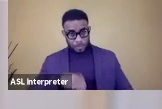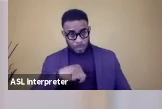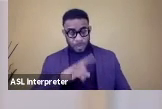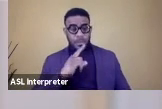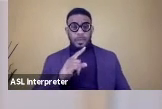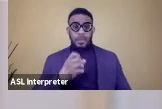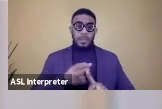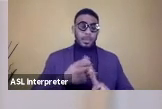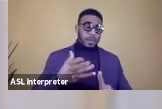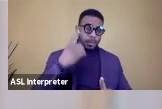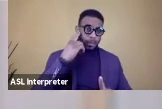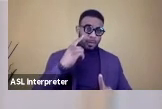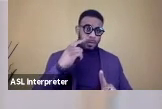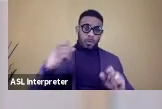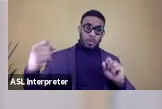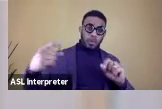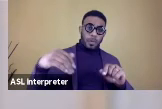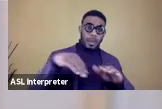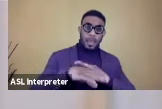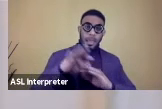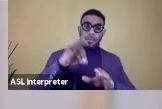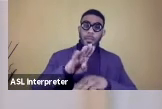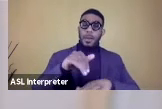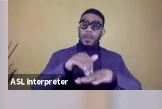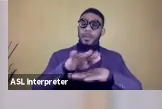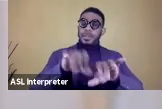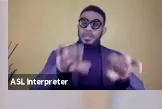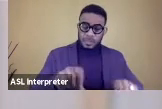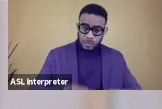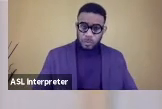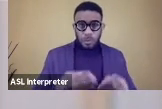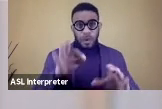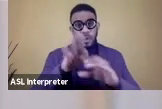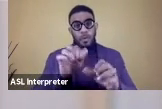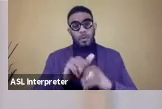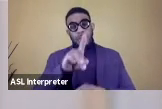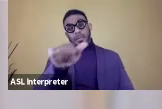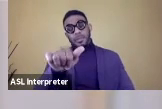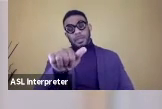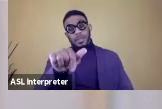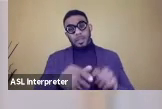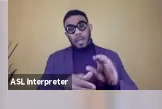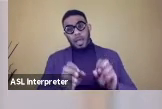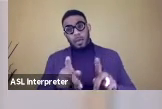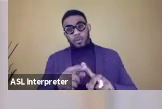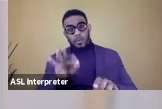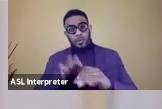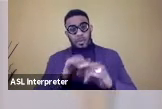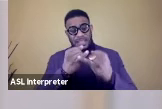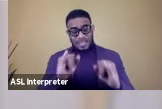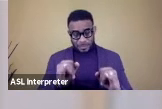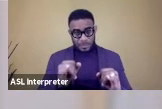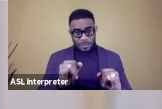is the expansion of remote access vote-by-mail systems to provide voters with disabilities the opportunity to vote